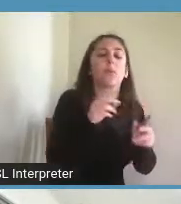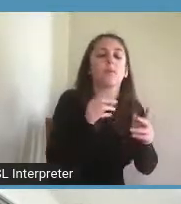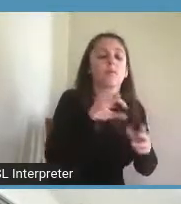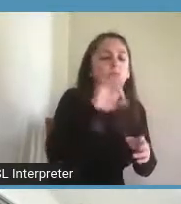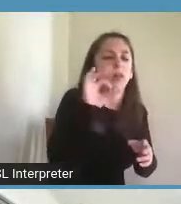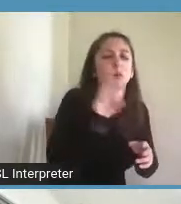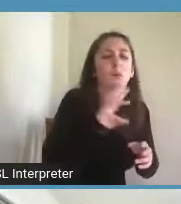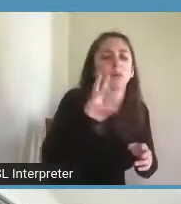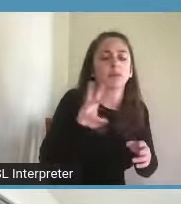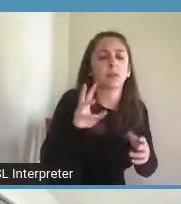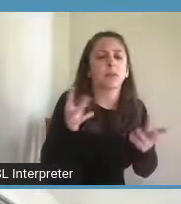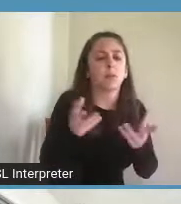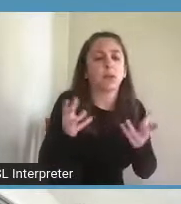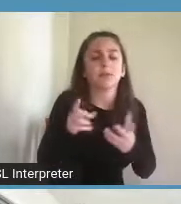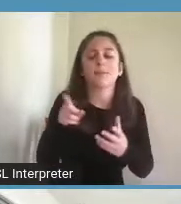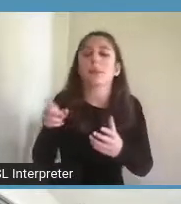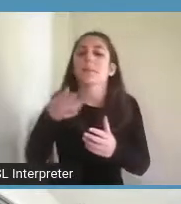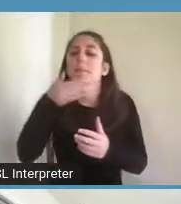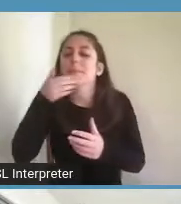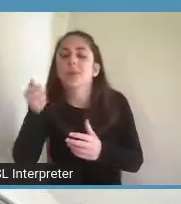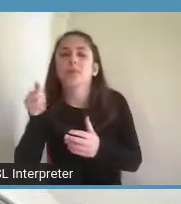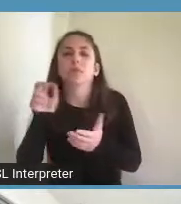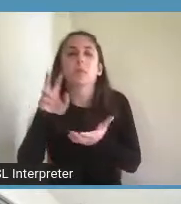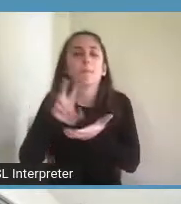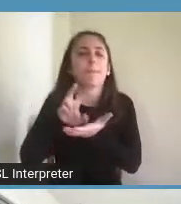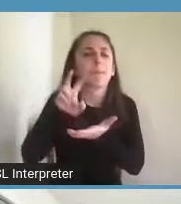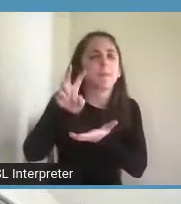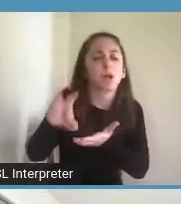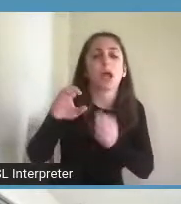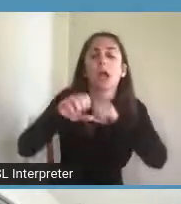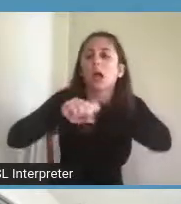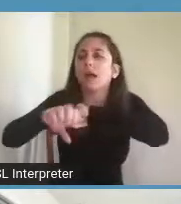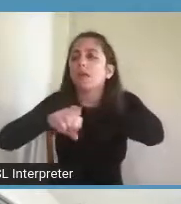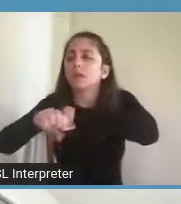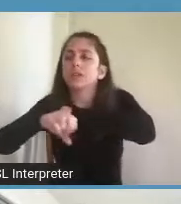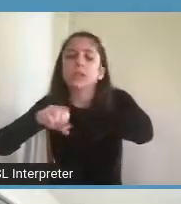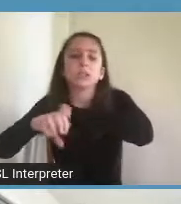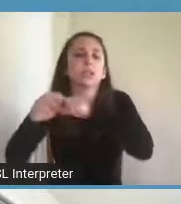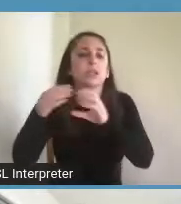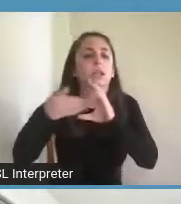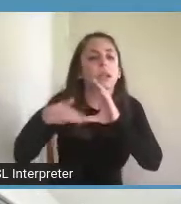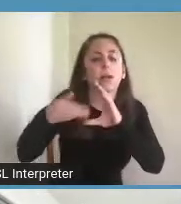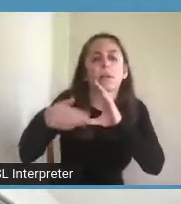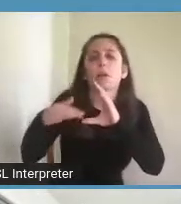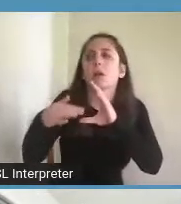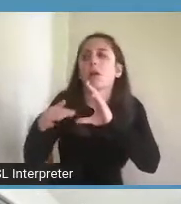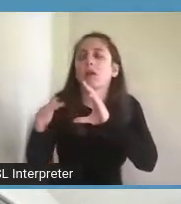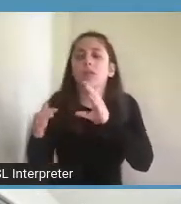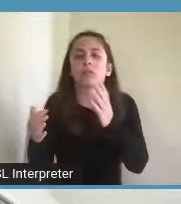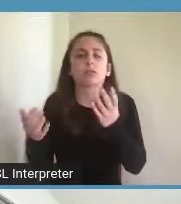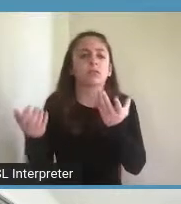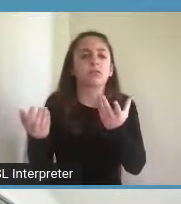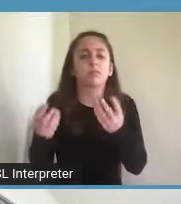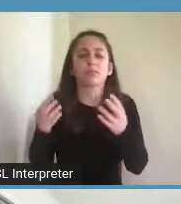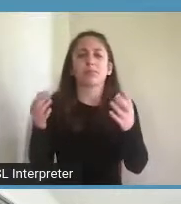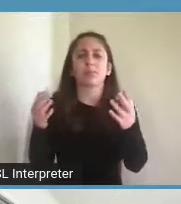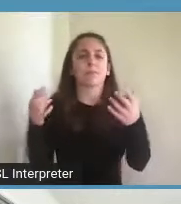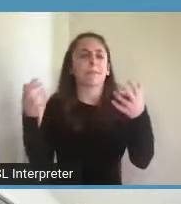the things I'm investing in, my ads, my emails, my social, is that what's driving people to our website? How do those two things match